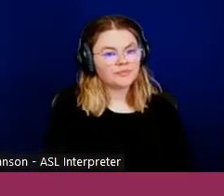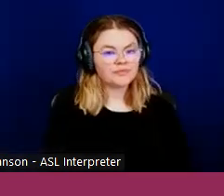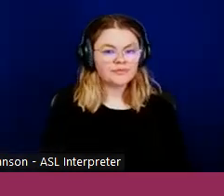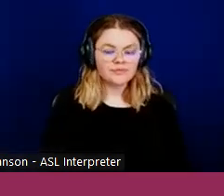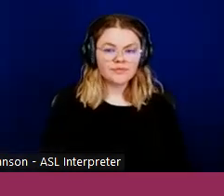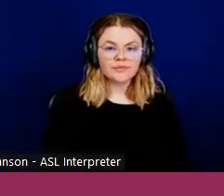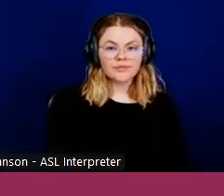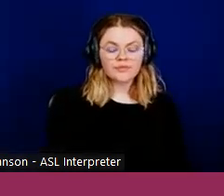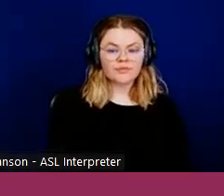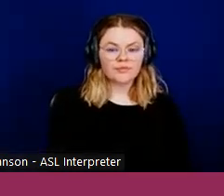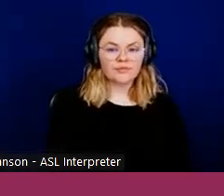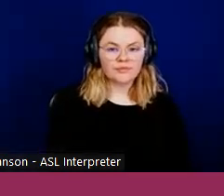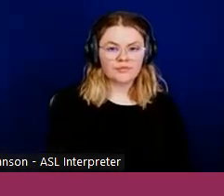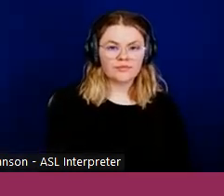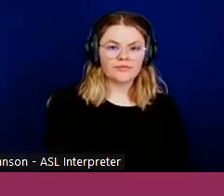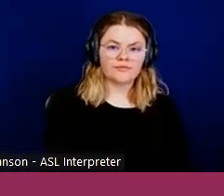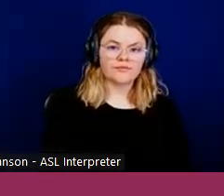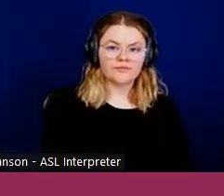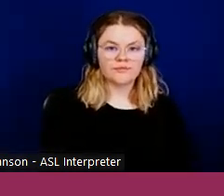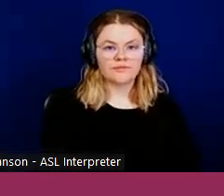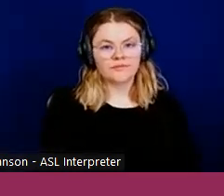then internalize all of that.